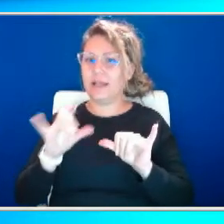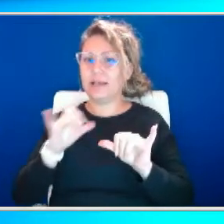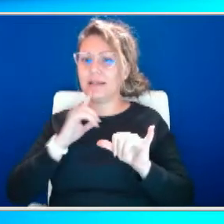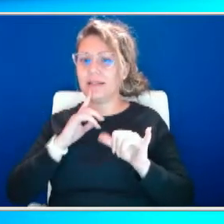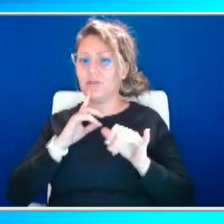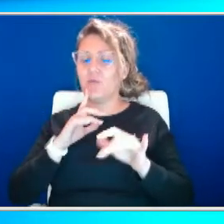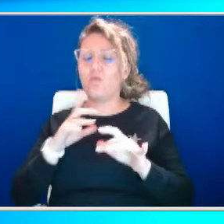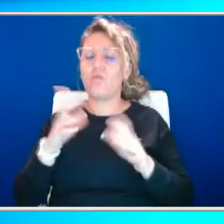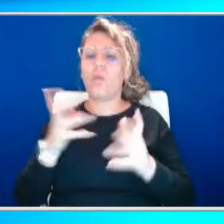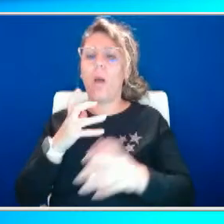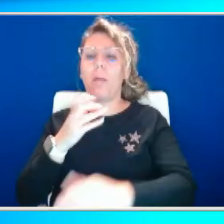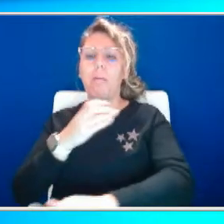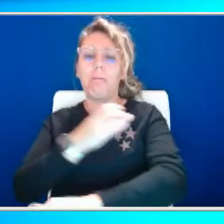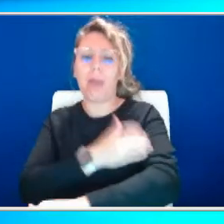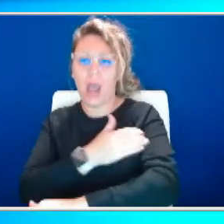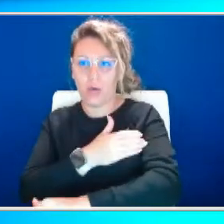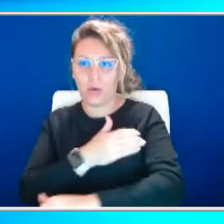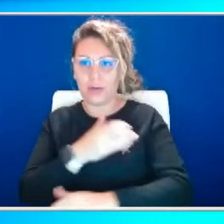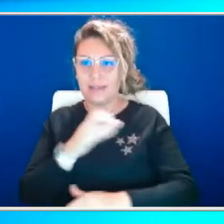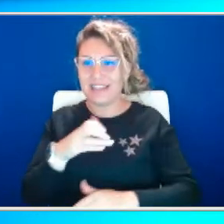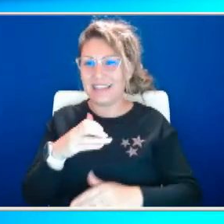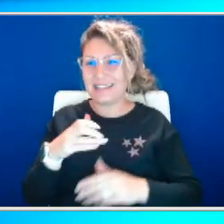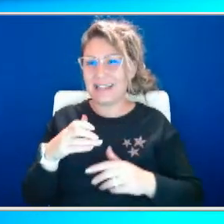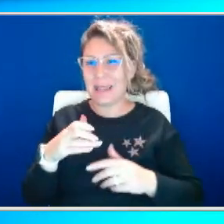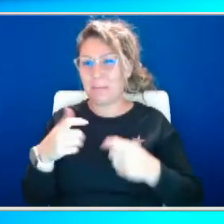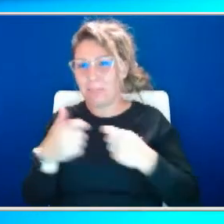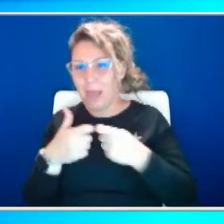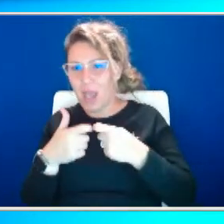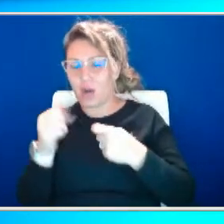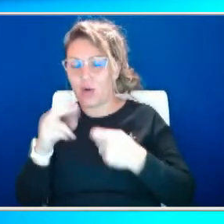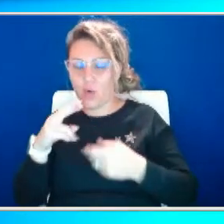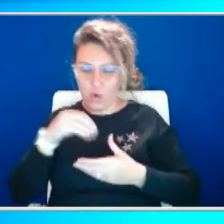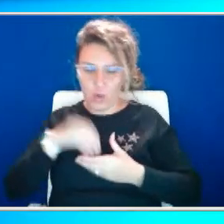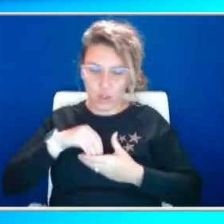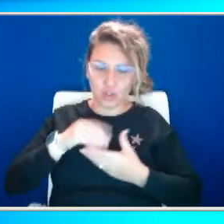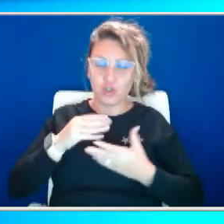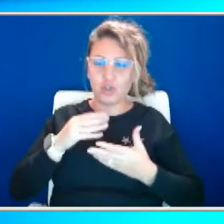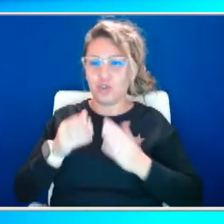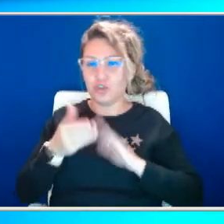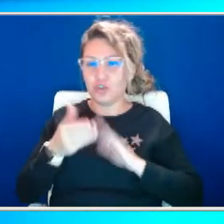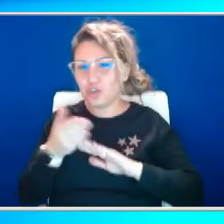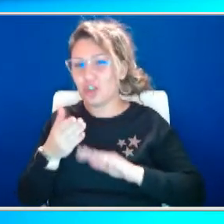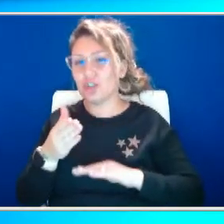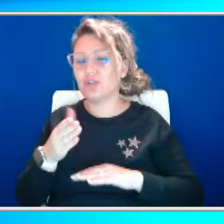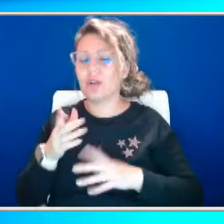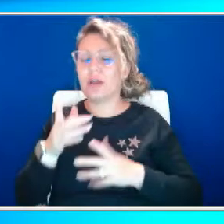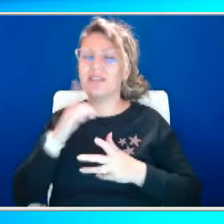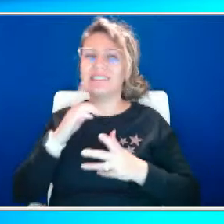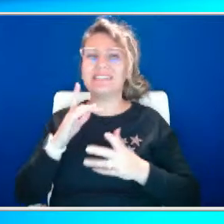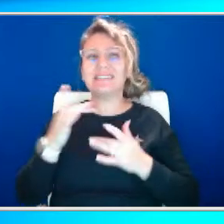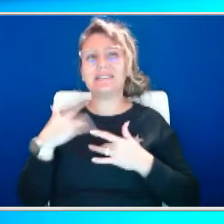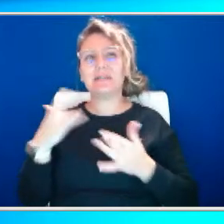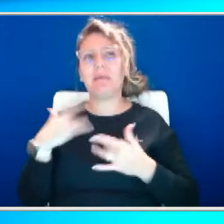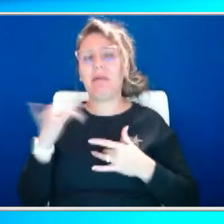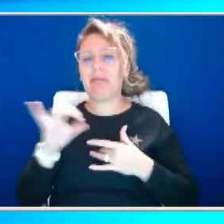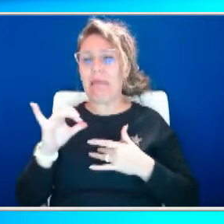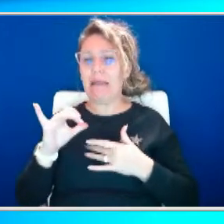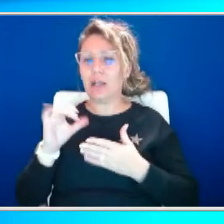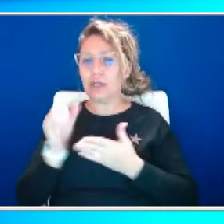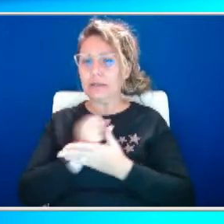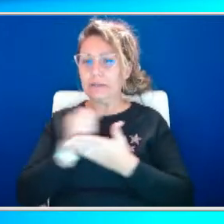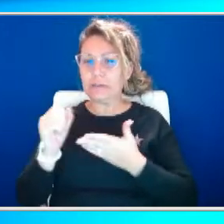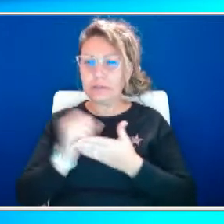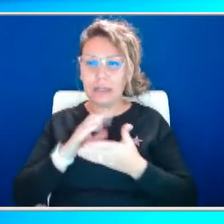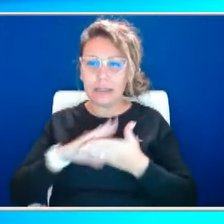wires, and that's the battery, or the internal pulse generator is what we call it. And that's usually probably about the size of a credit card, maybe the size of about 3 credit